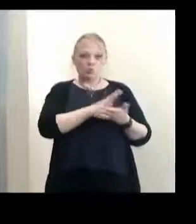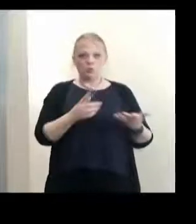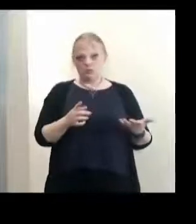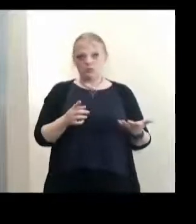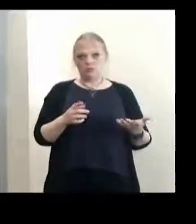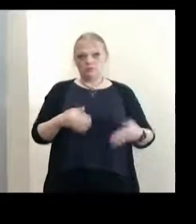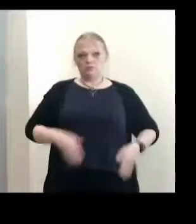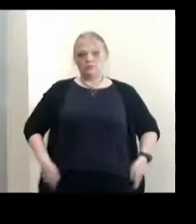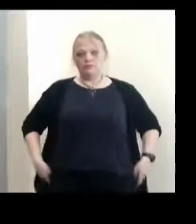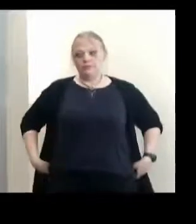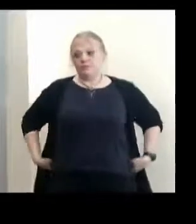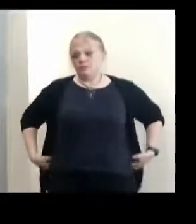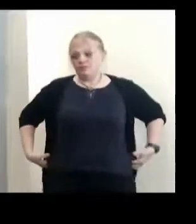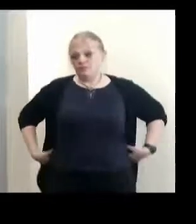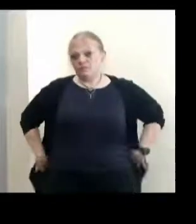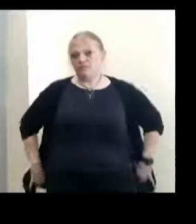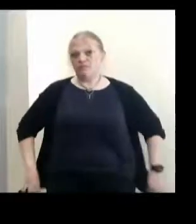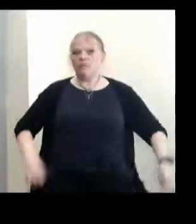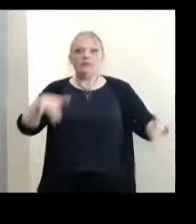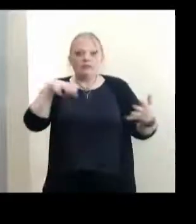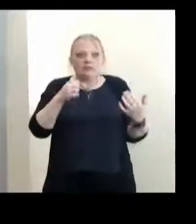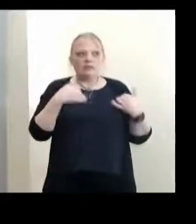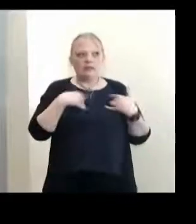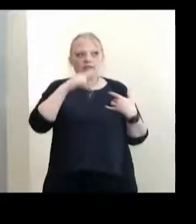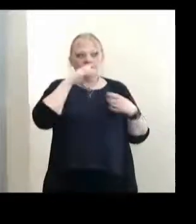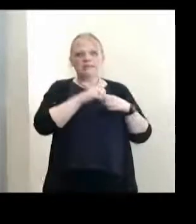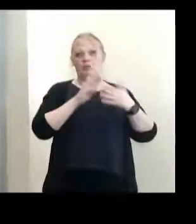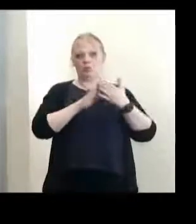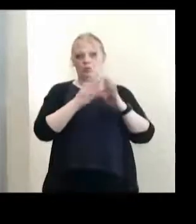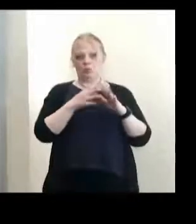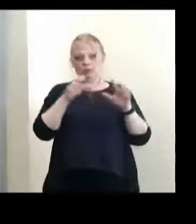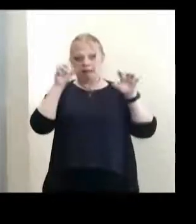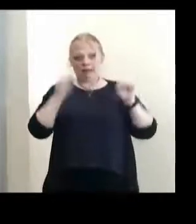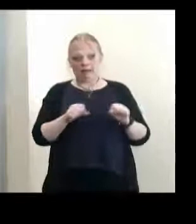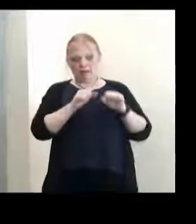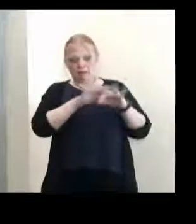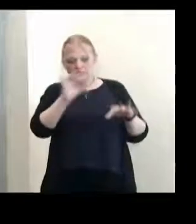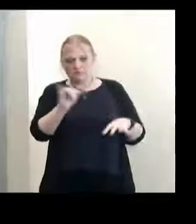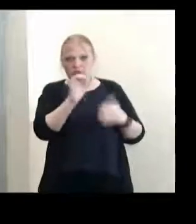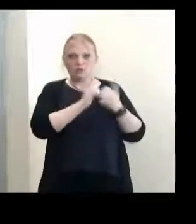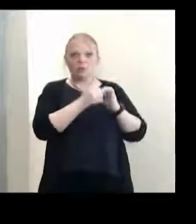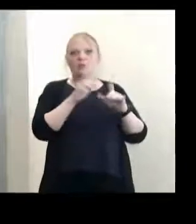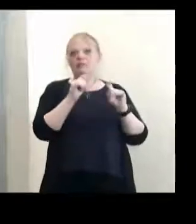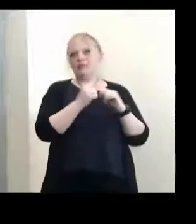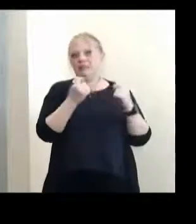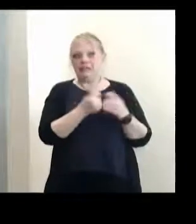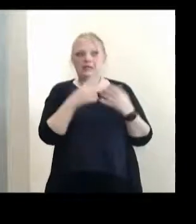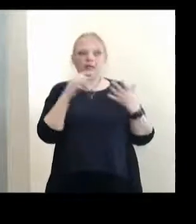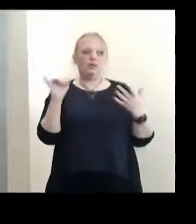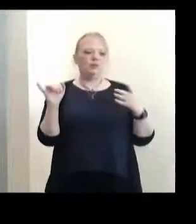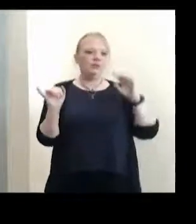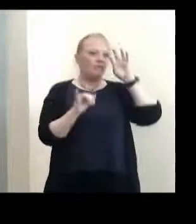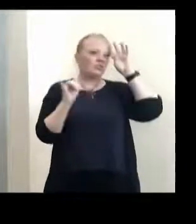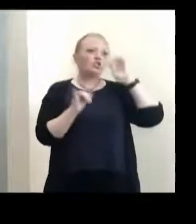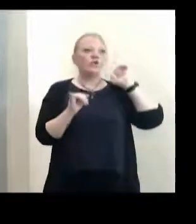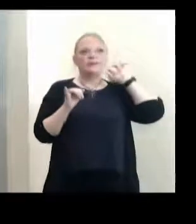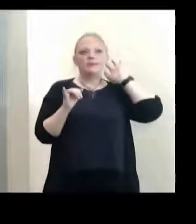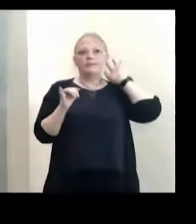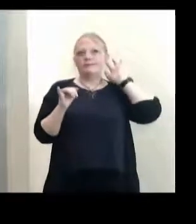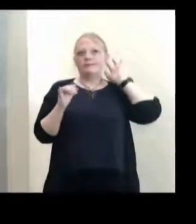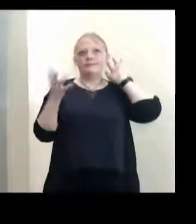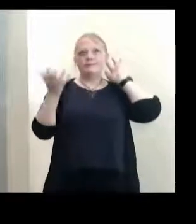are in the community, so they can get infected in sports teams. They can get infected with, say, if